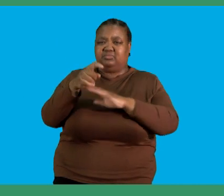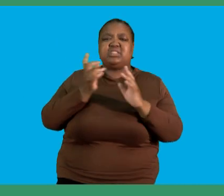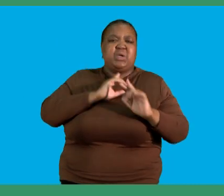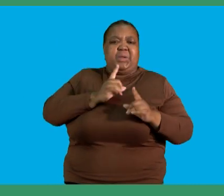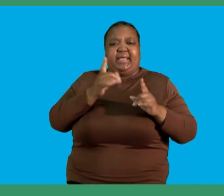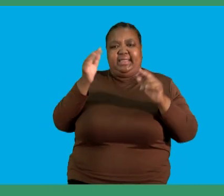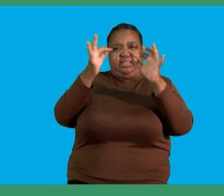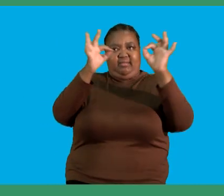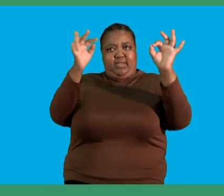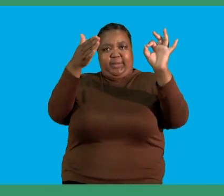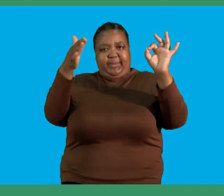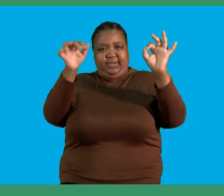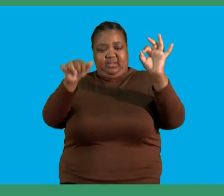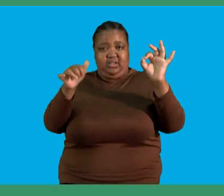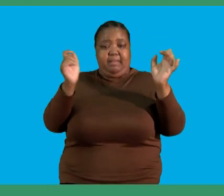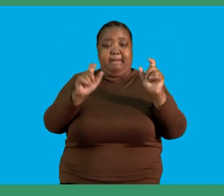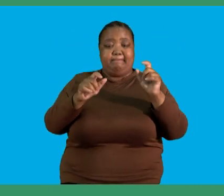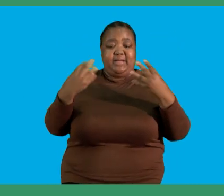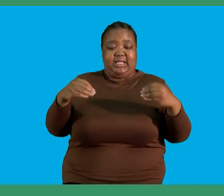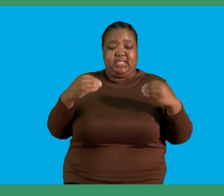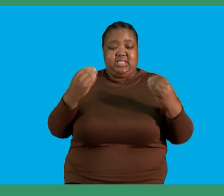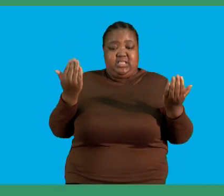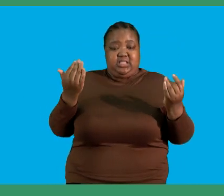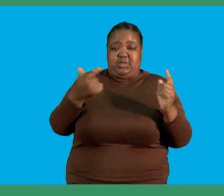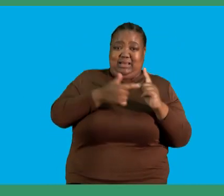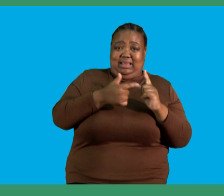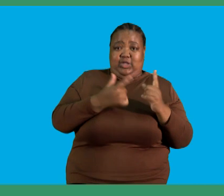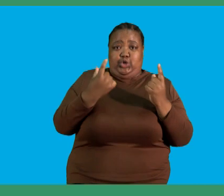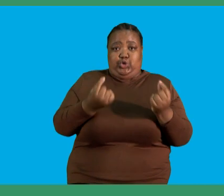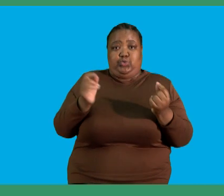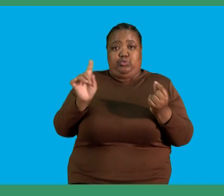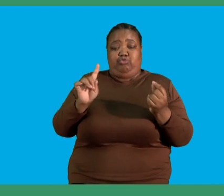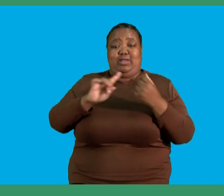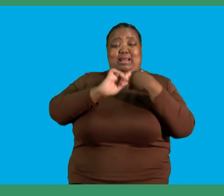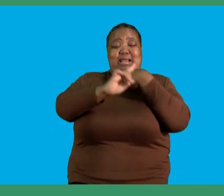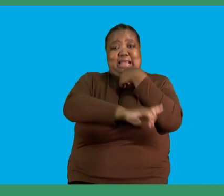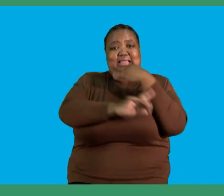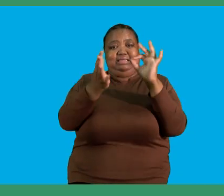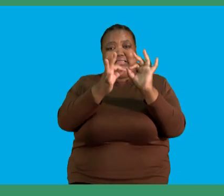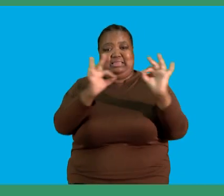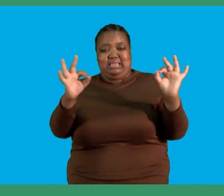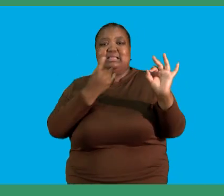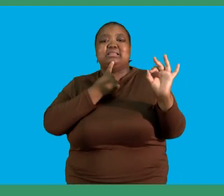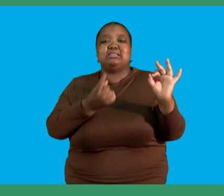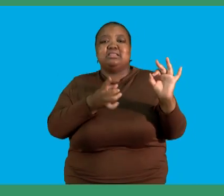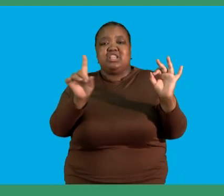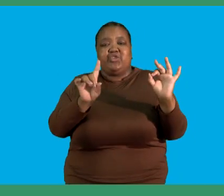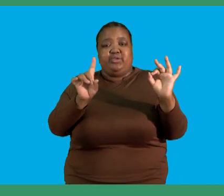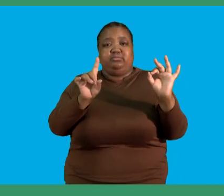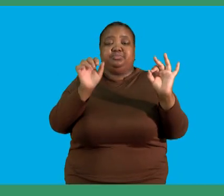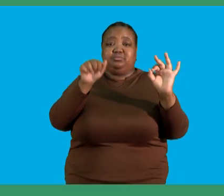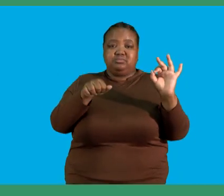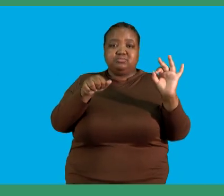story about what the business was expecting Mr. Chabalala to do. So the last sentence, however, says to you,